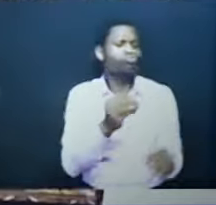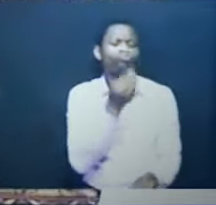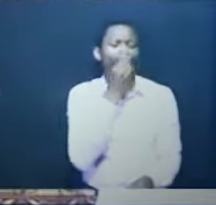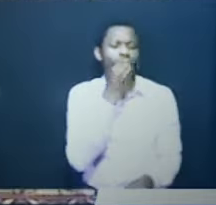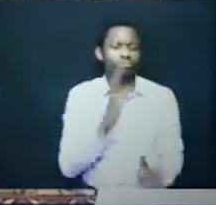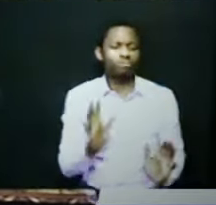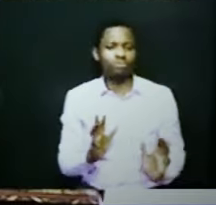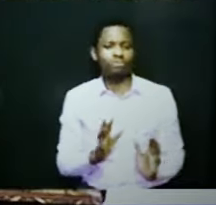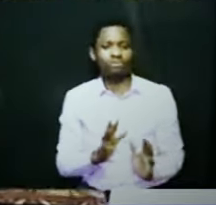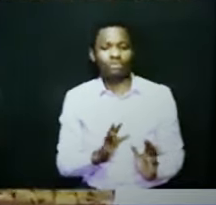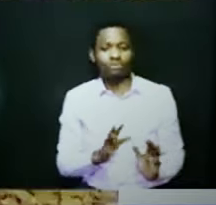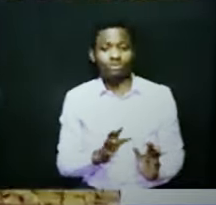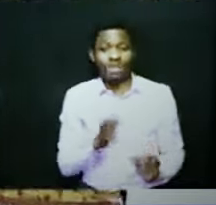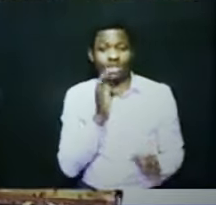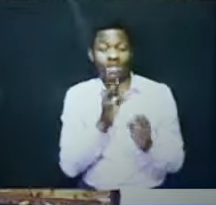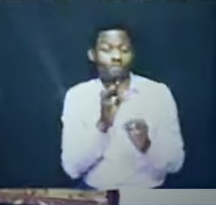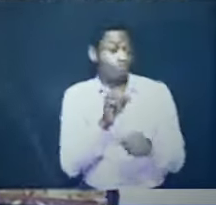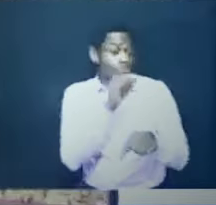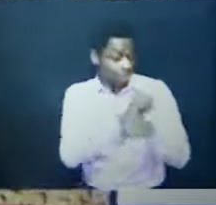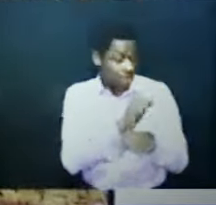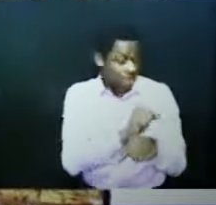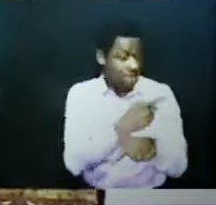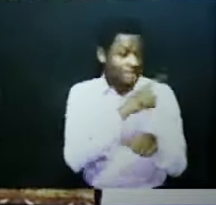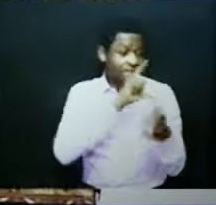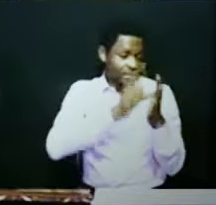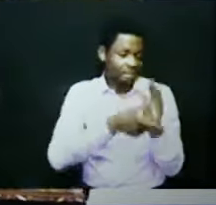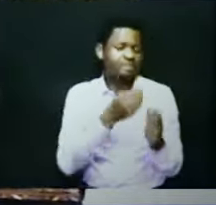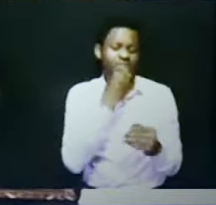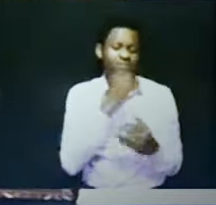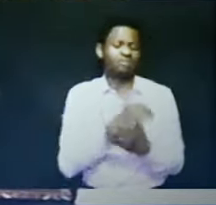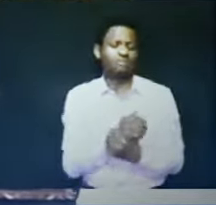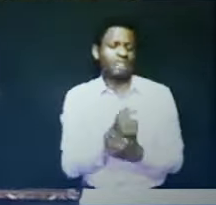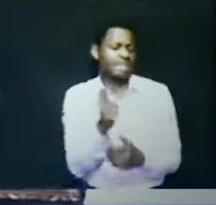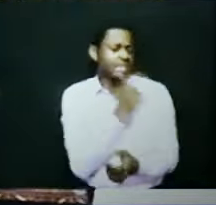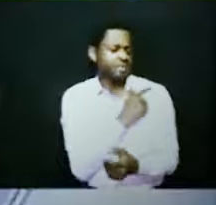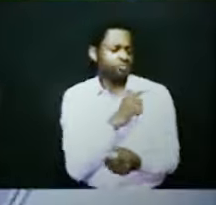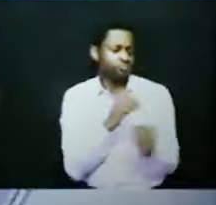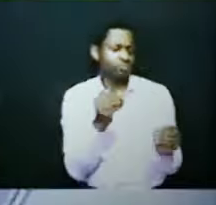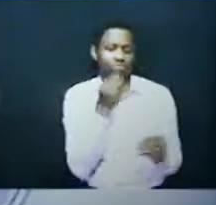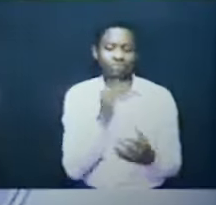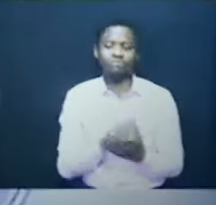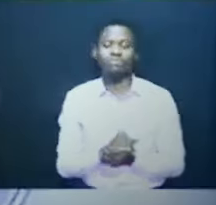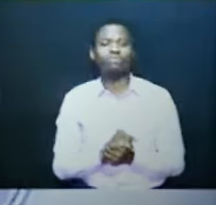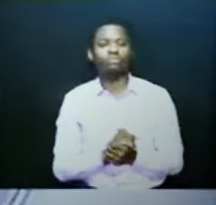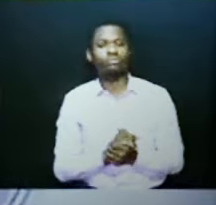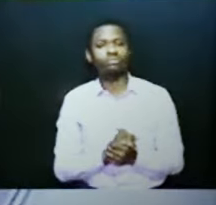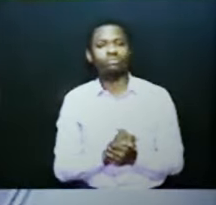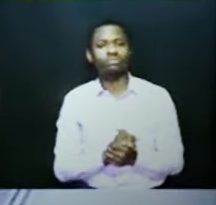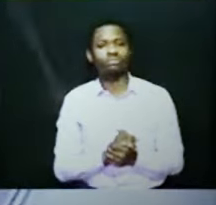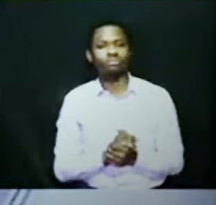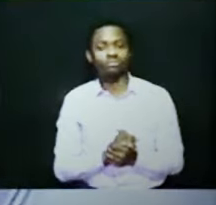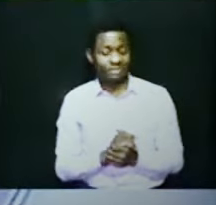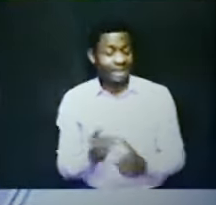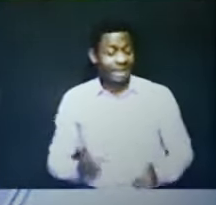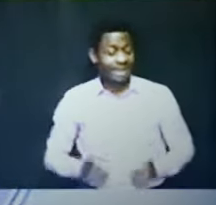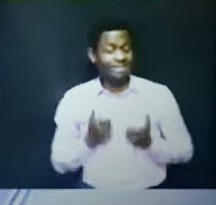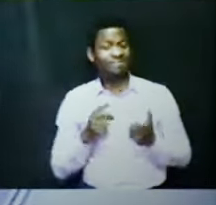one mom didn't so do and sabaya dear now obi and yaguma and says we did. Living means fruitful